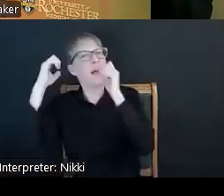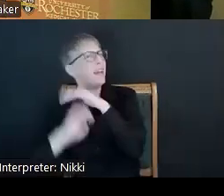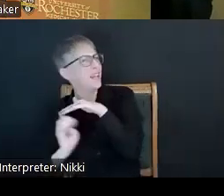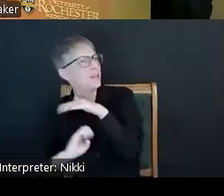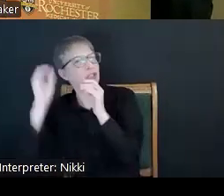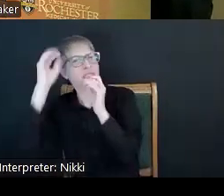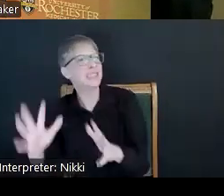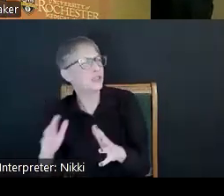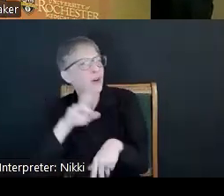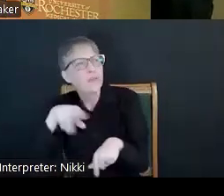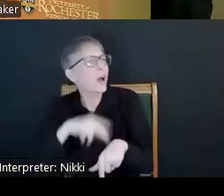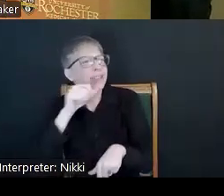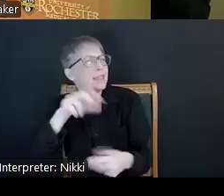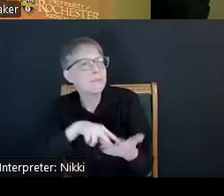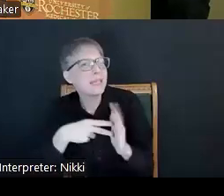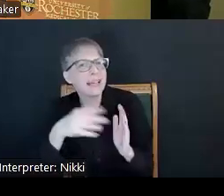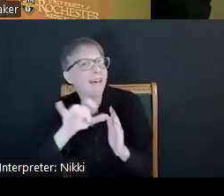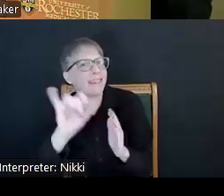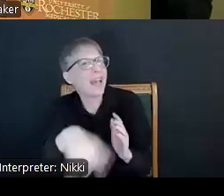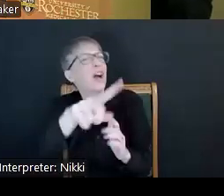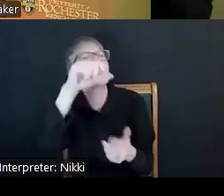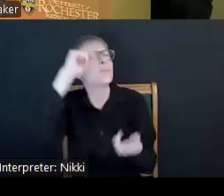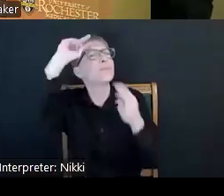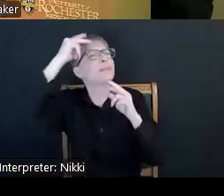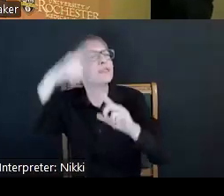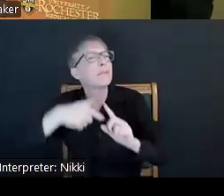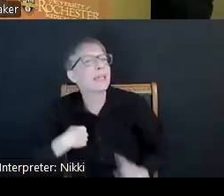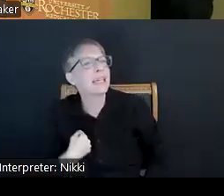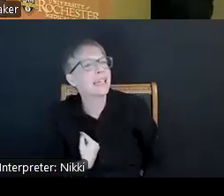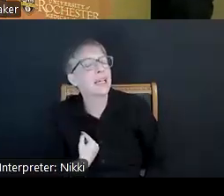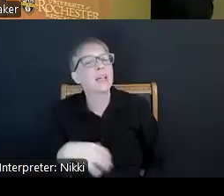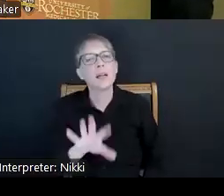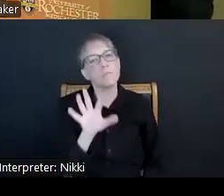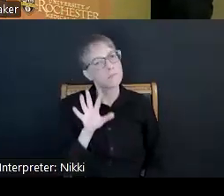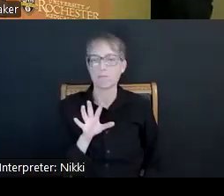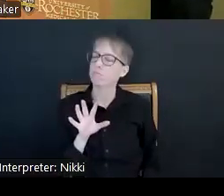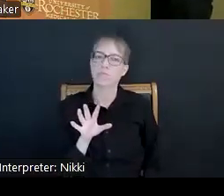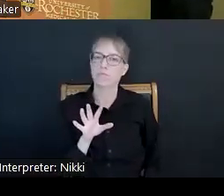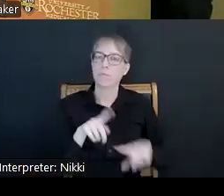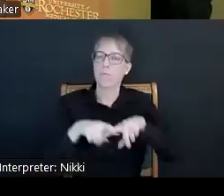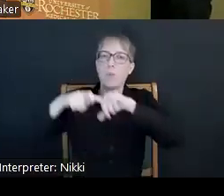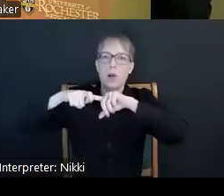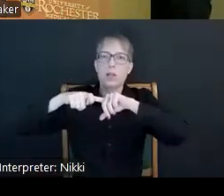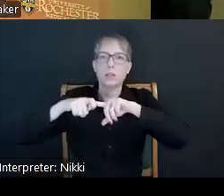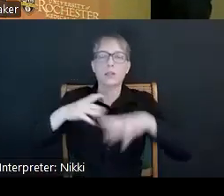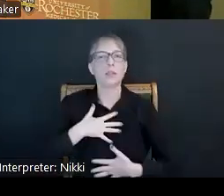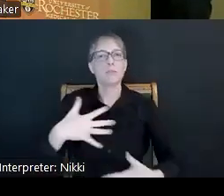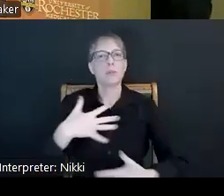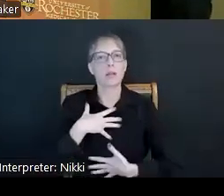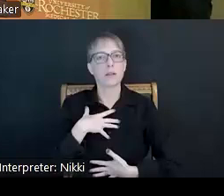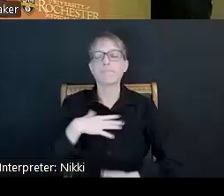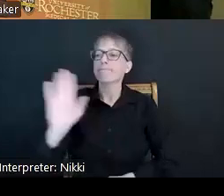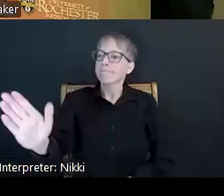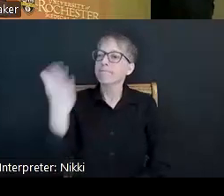Like, I didn't mean it like that, or you're misunderstanding me. What if we just took a deep breath in those moments and instead said something like,